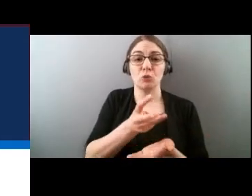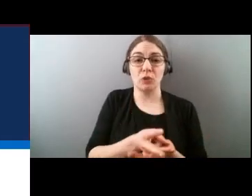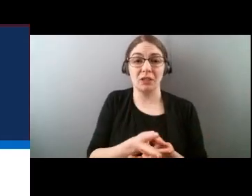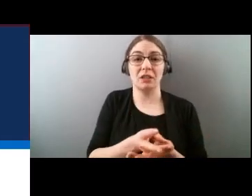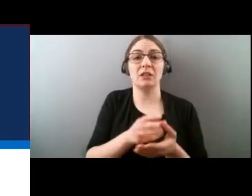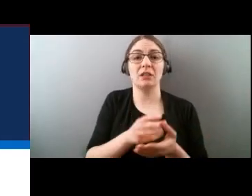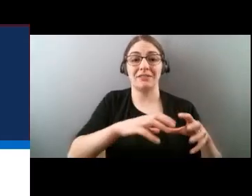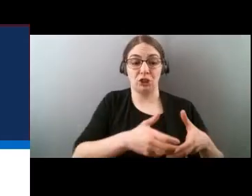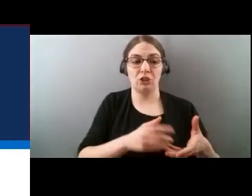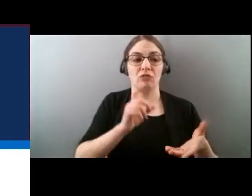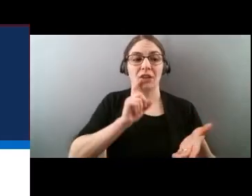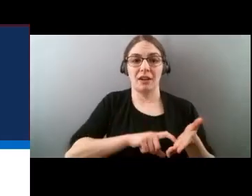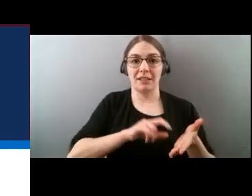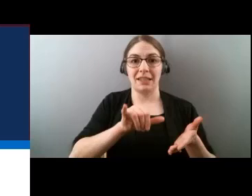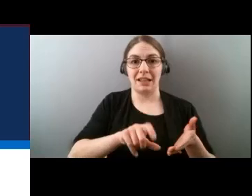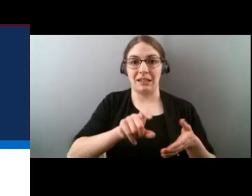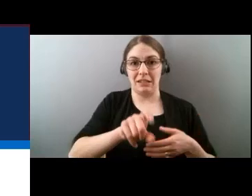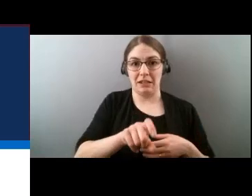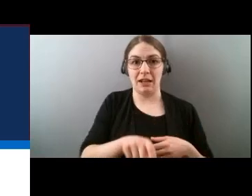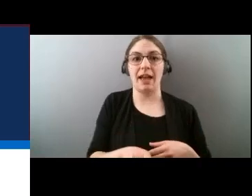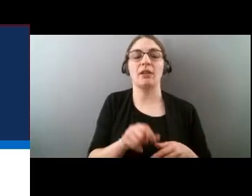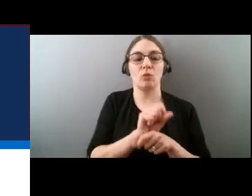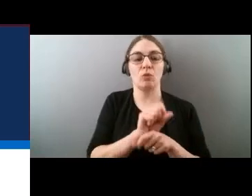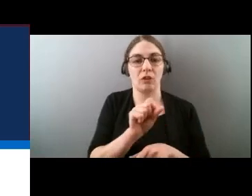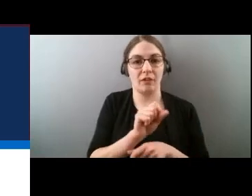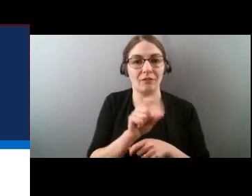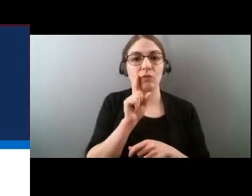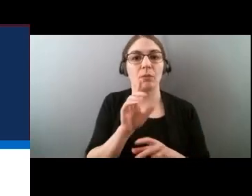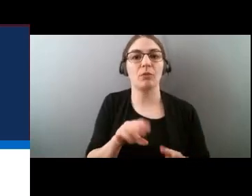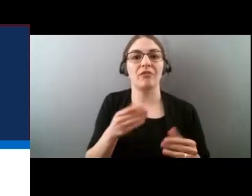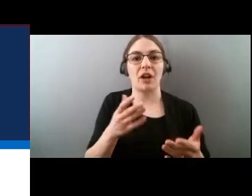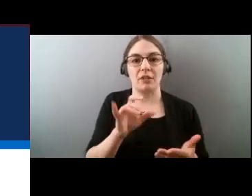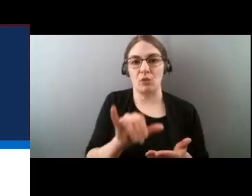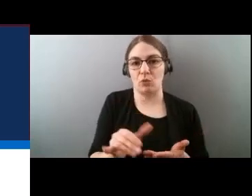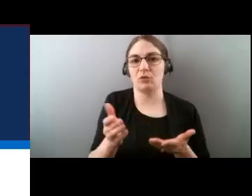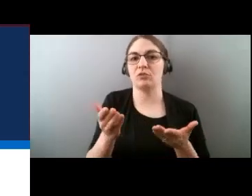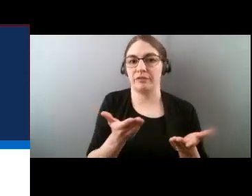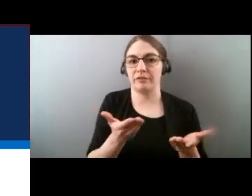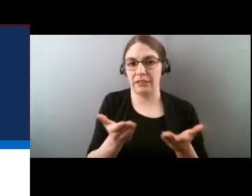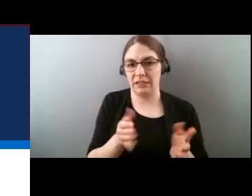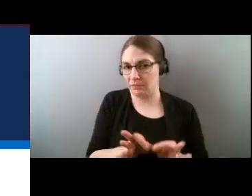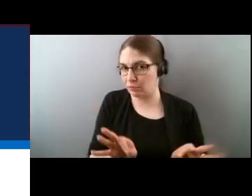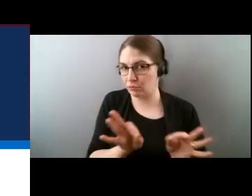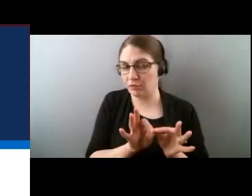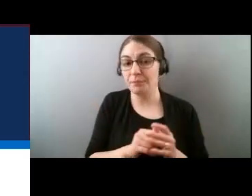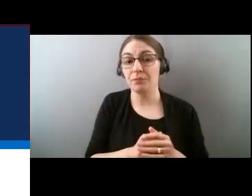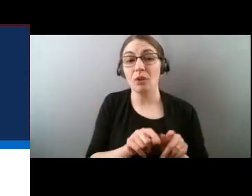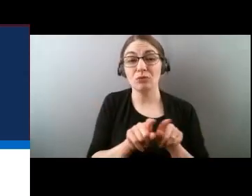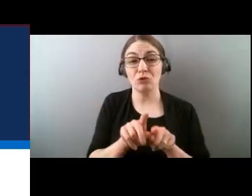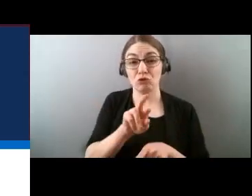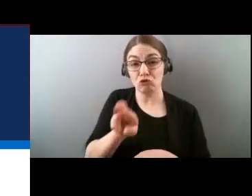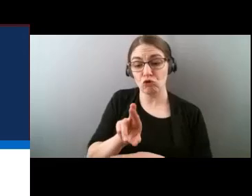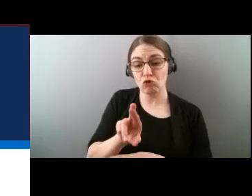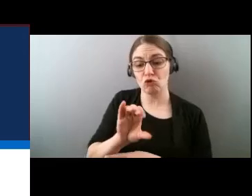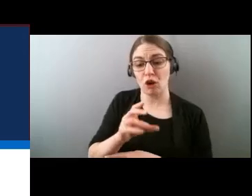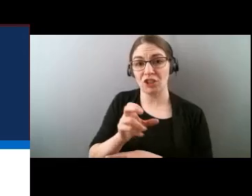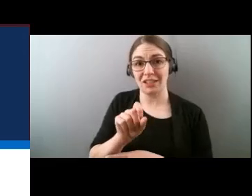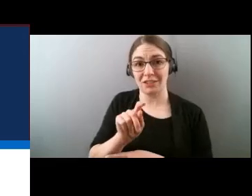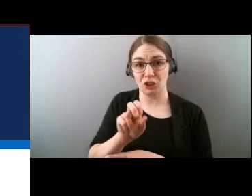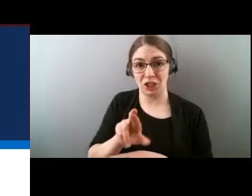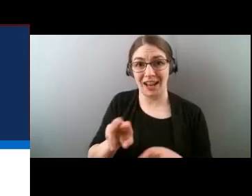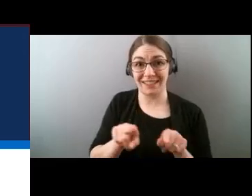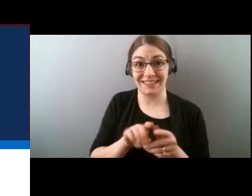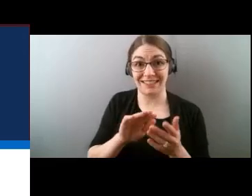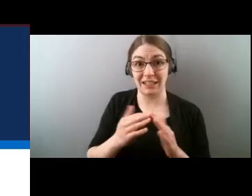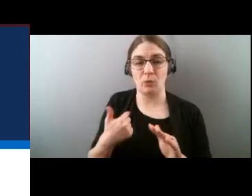taking steps toward delivering those vital services. And Rochester also, as a city, we have the second highest Spanish speaking